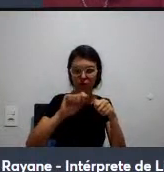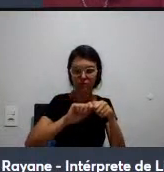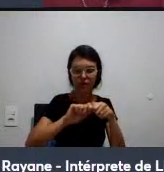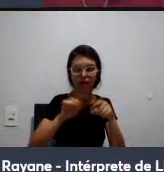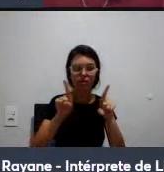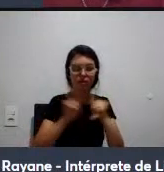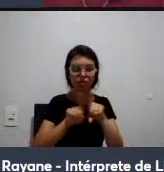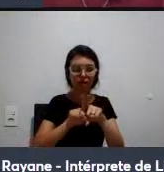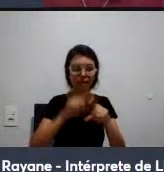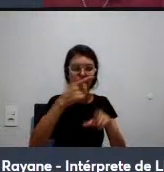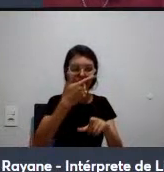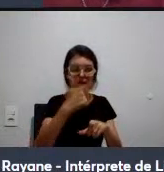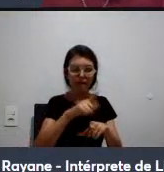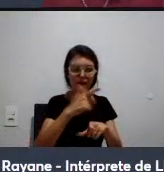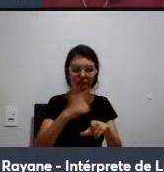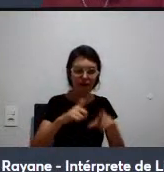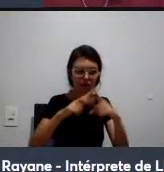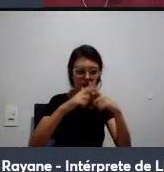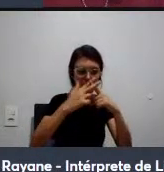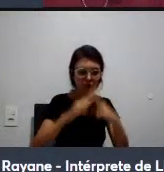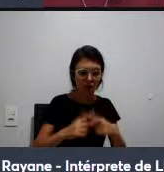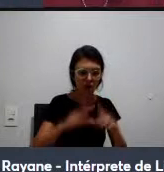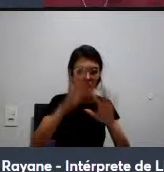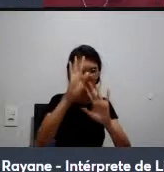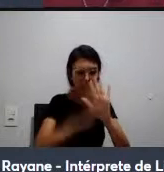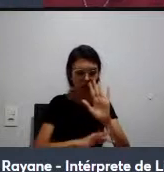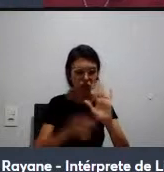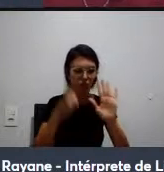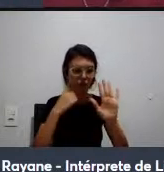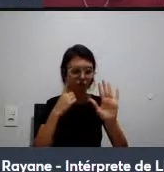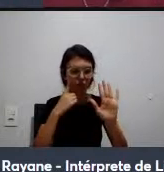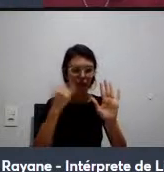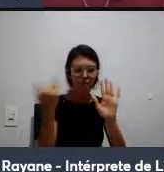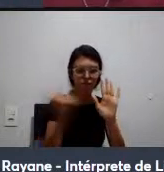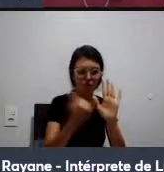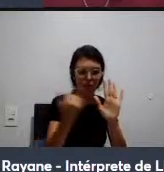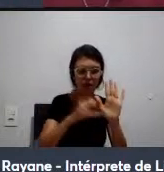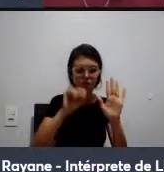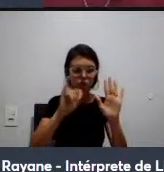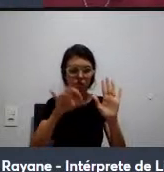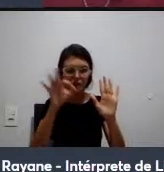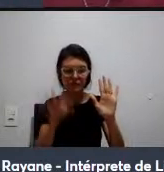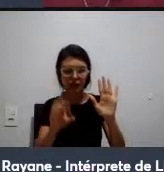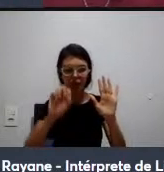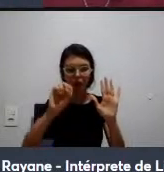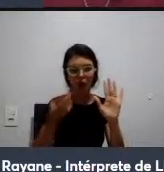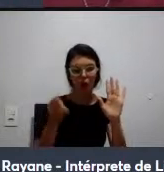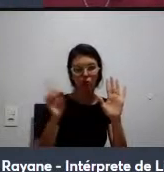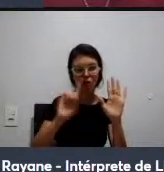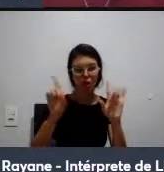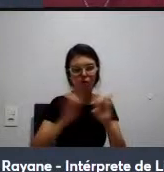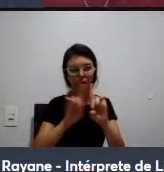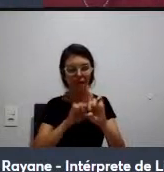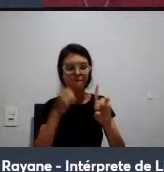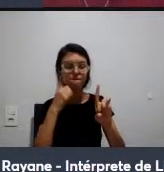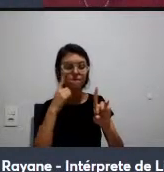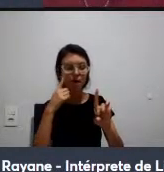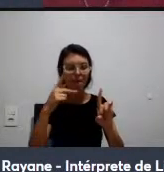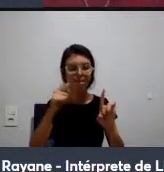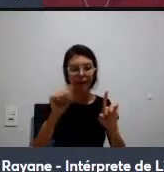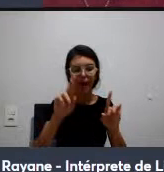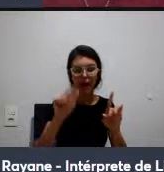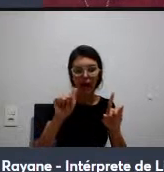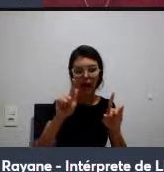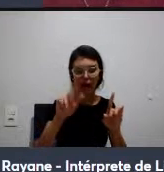o texto, conferir certas informações, ou checar os parágrafos no processo